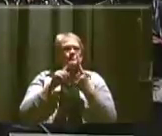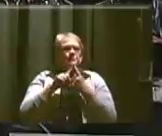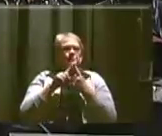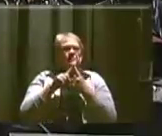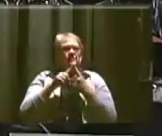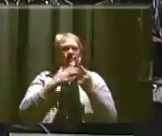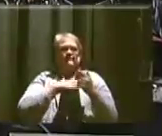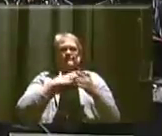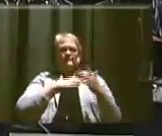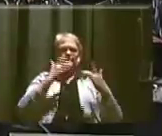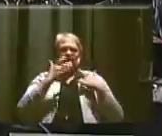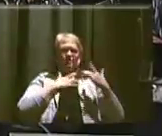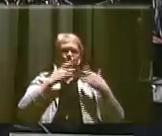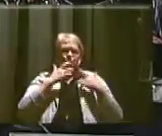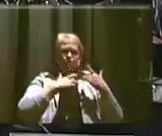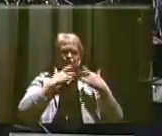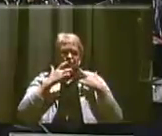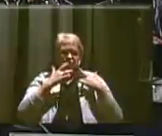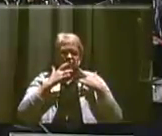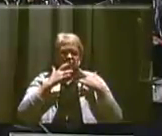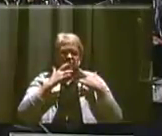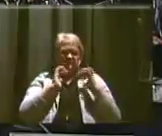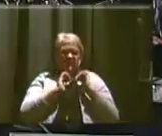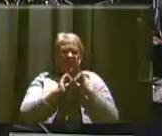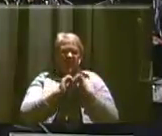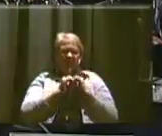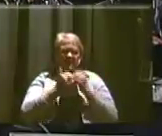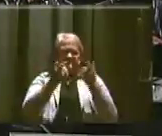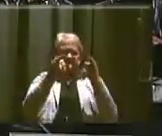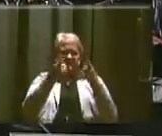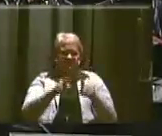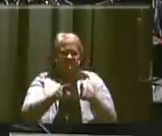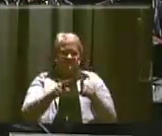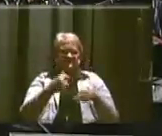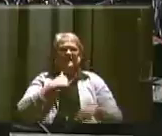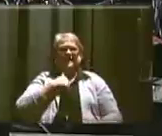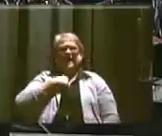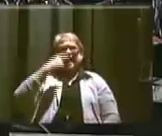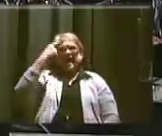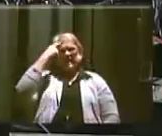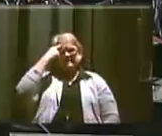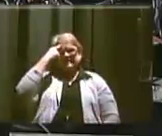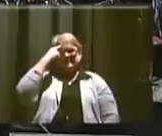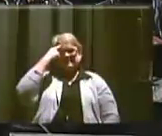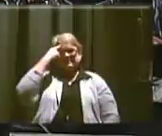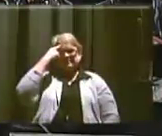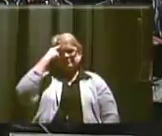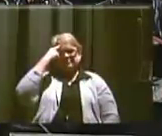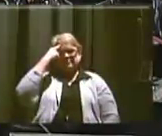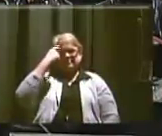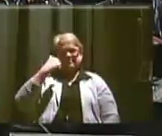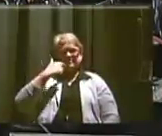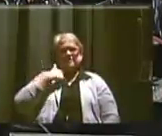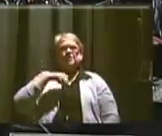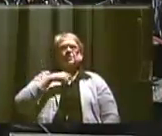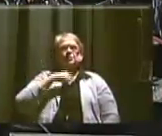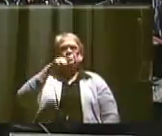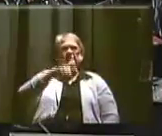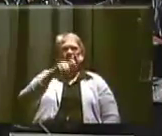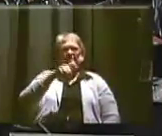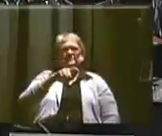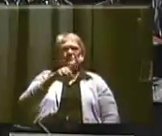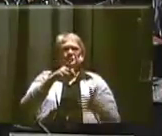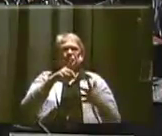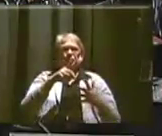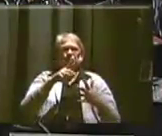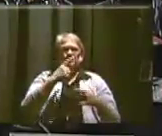My concern about the way this has been brought about is that I think that we need to do due diligence regarding public and